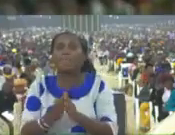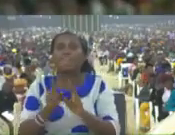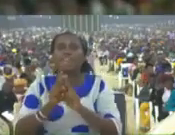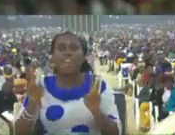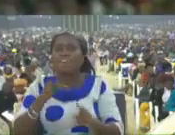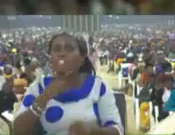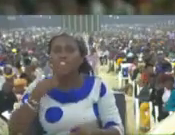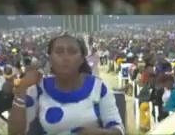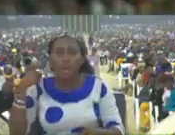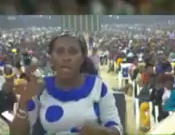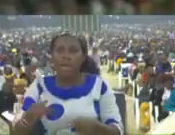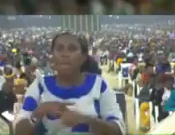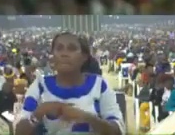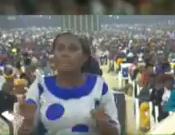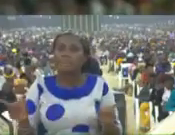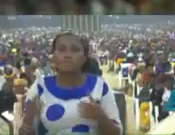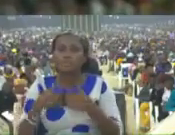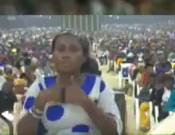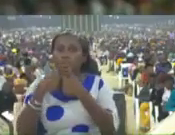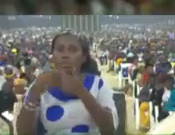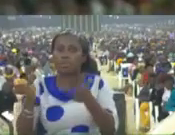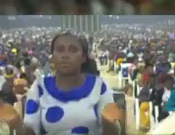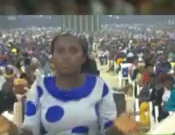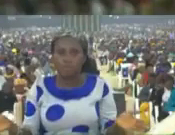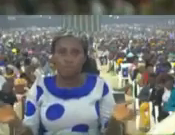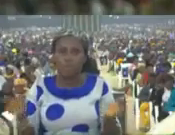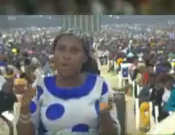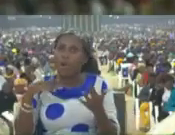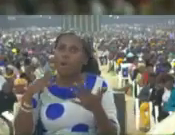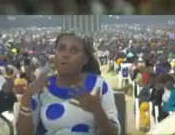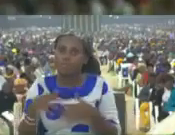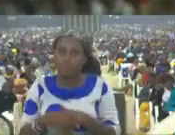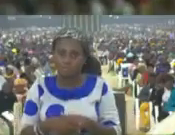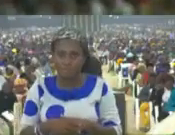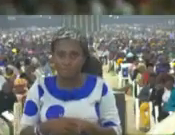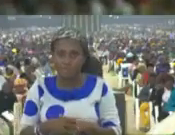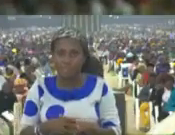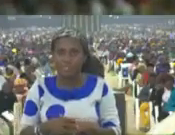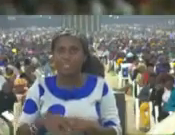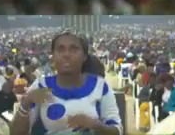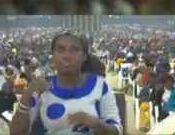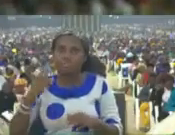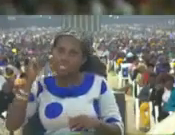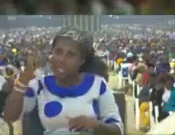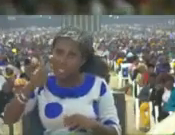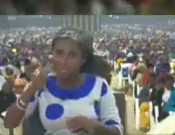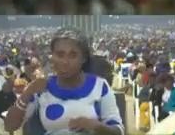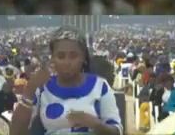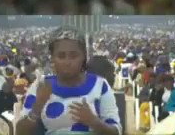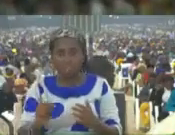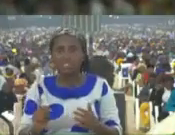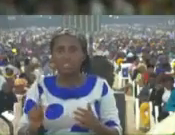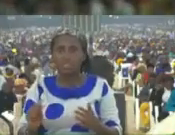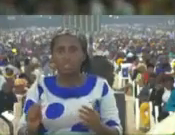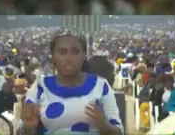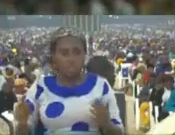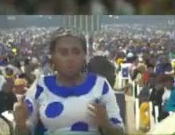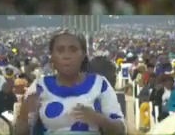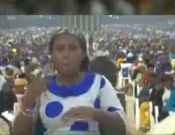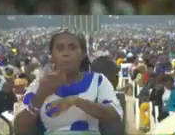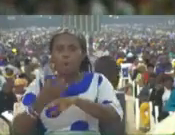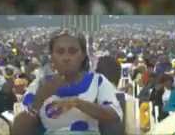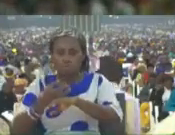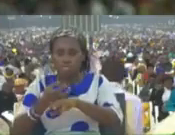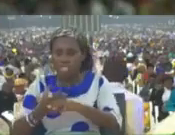Then the Lord spoke through his servant. The bones came back to bones. Flesh covered